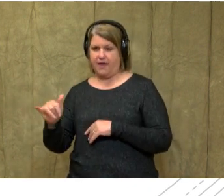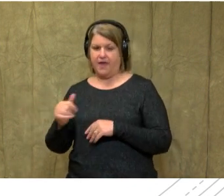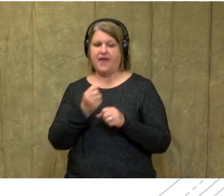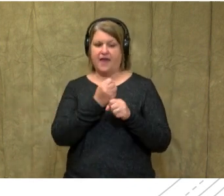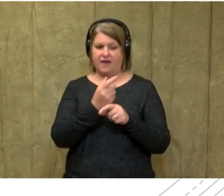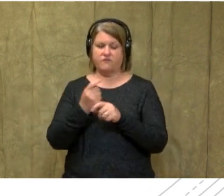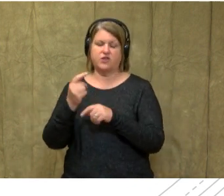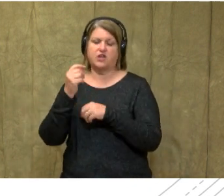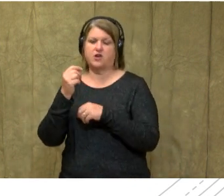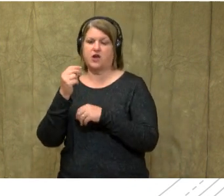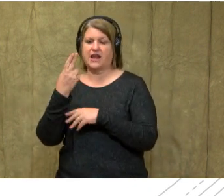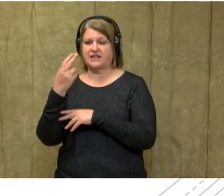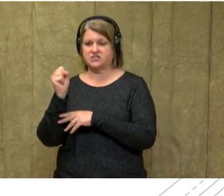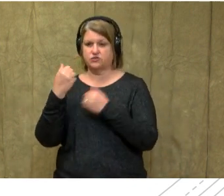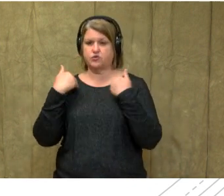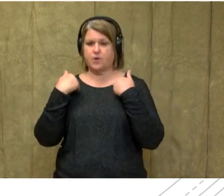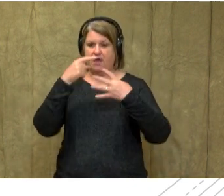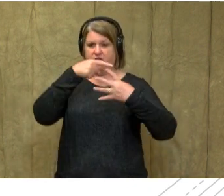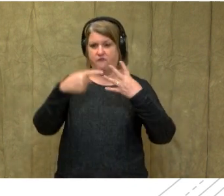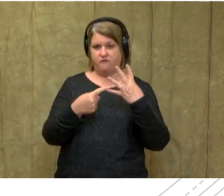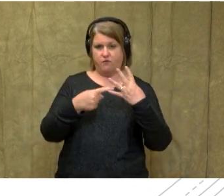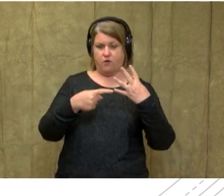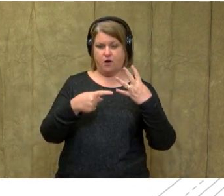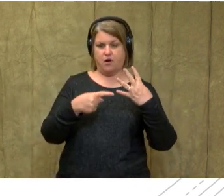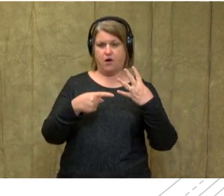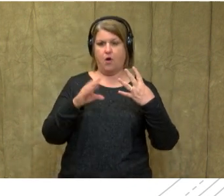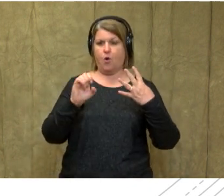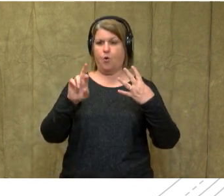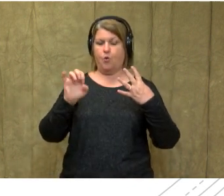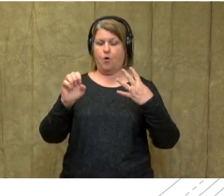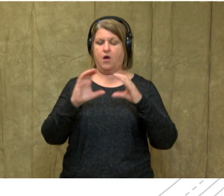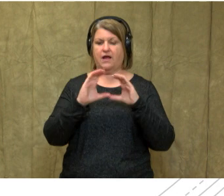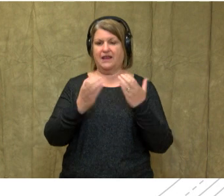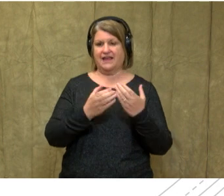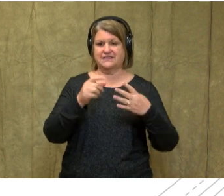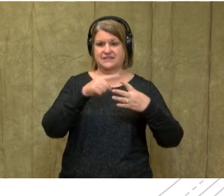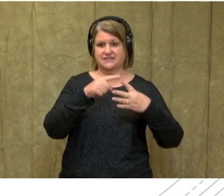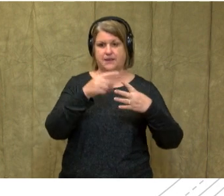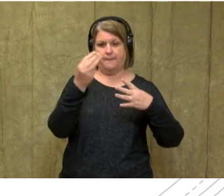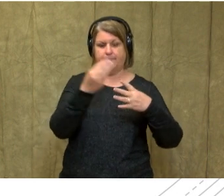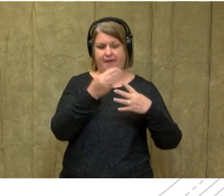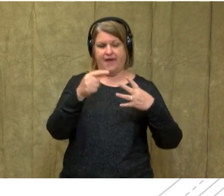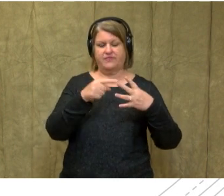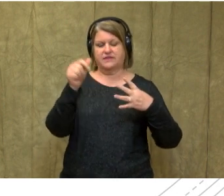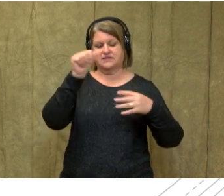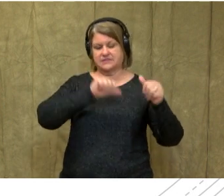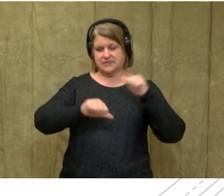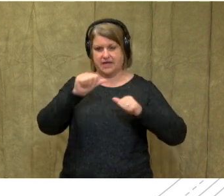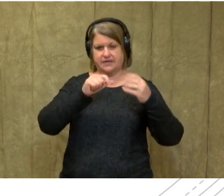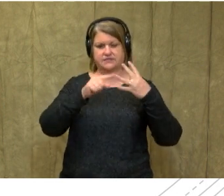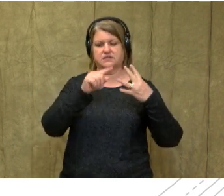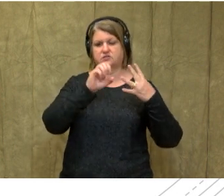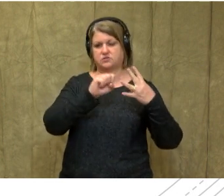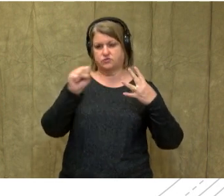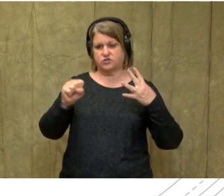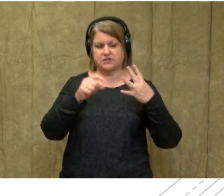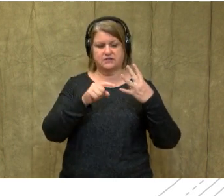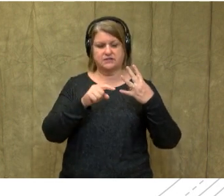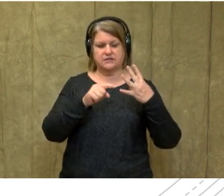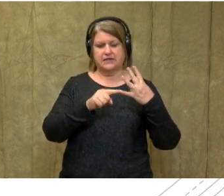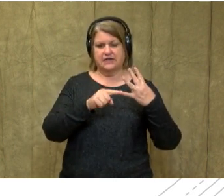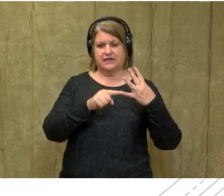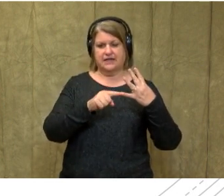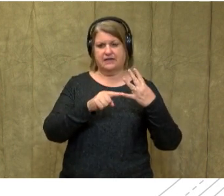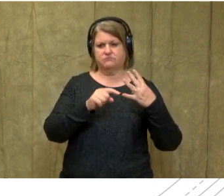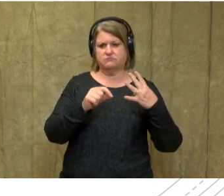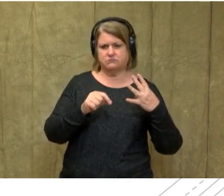have 4 core courses, and those are the courses that are read here on the screen: math, science, social studies, and English language arts.